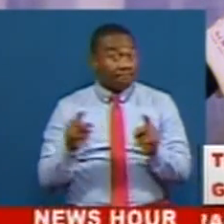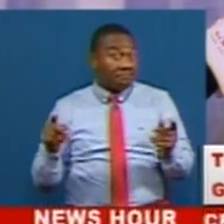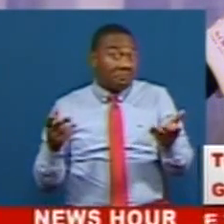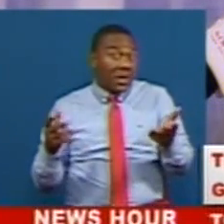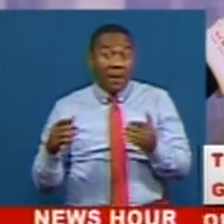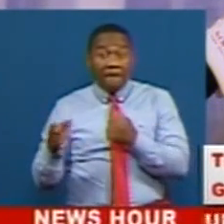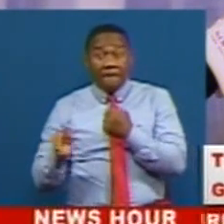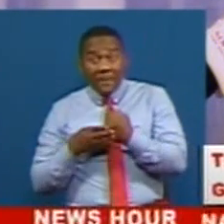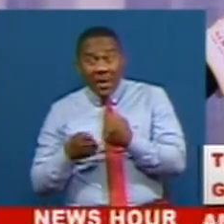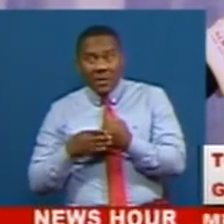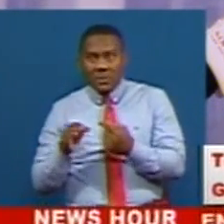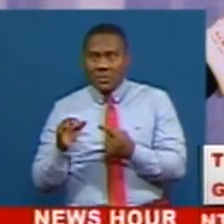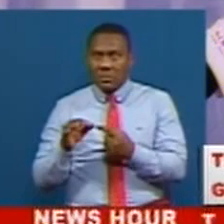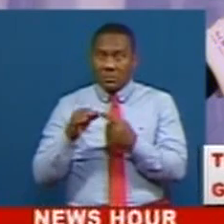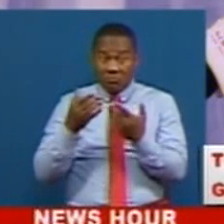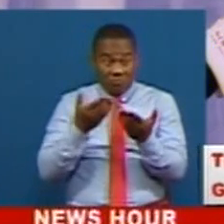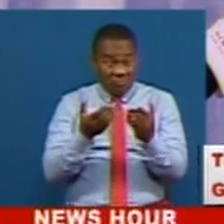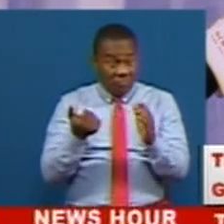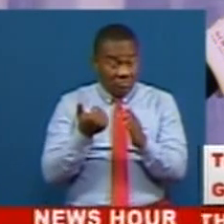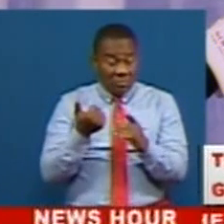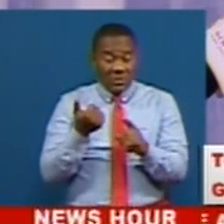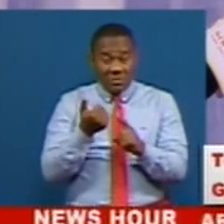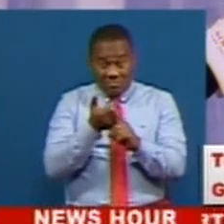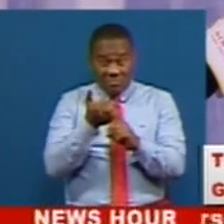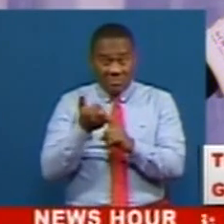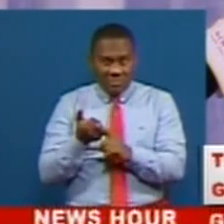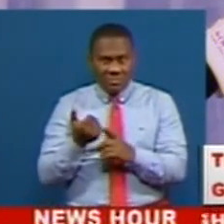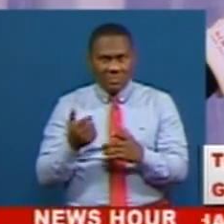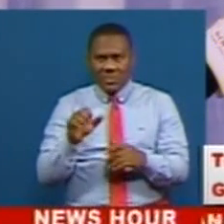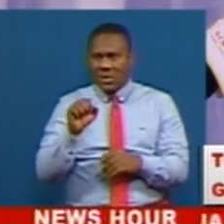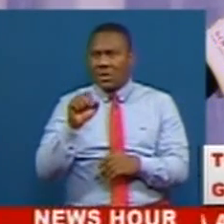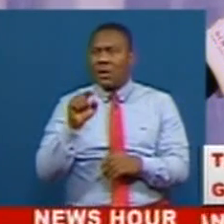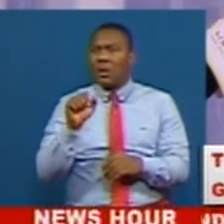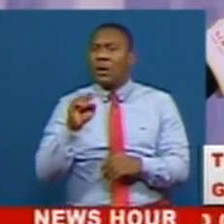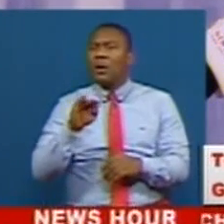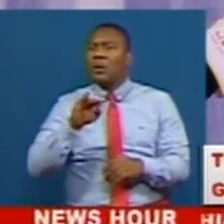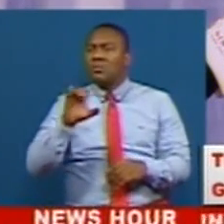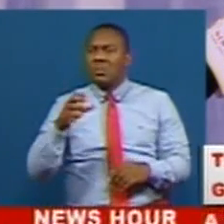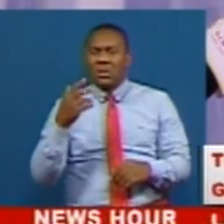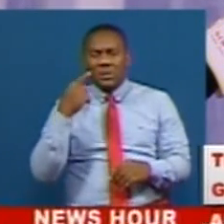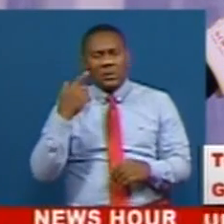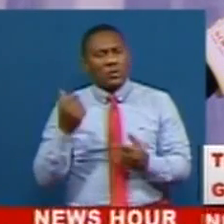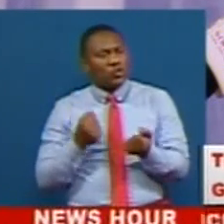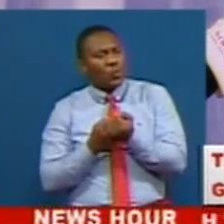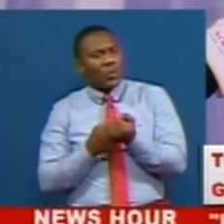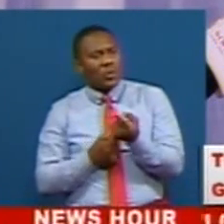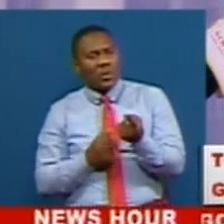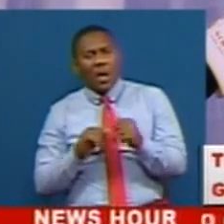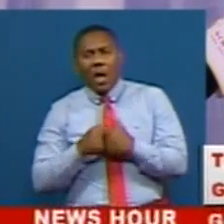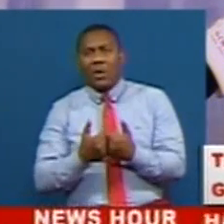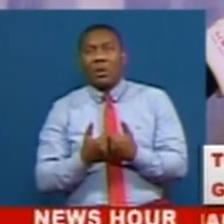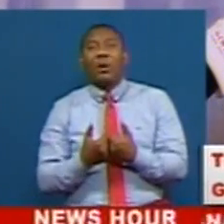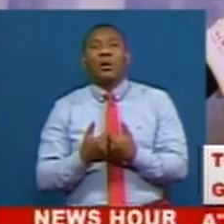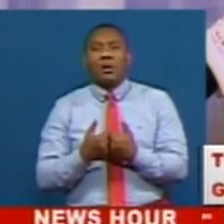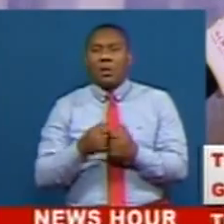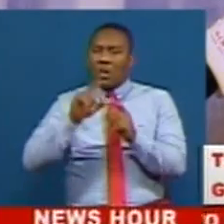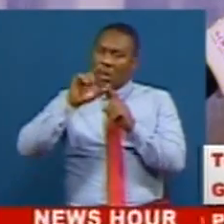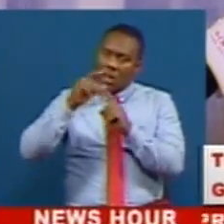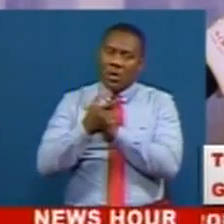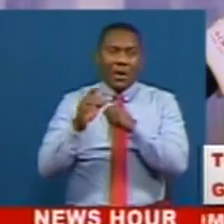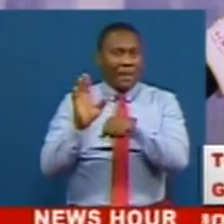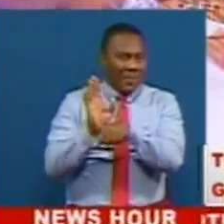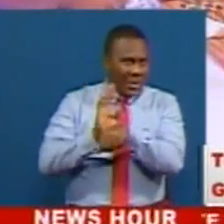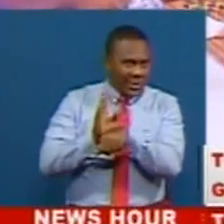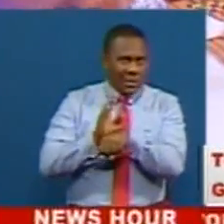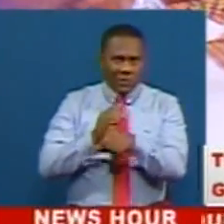banks, especially such as yourself with our Stambic partner, to look into supporting indigenous